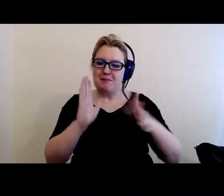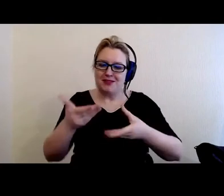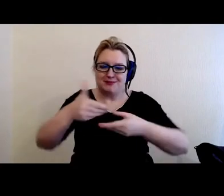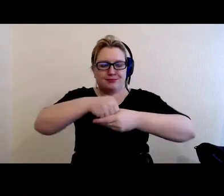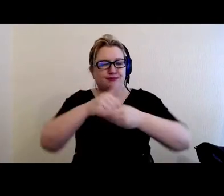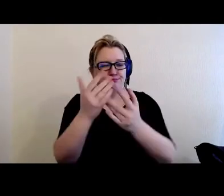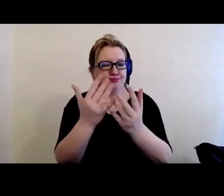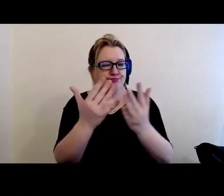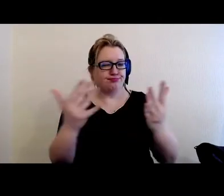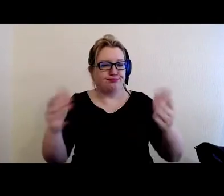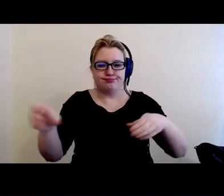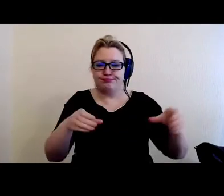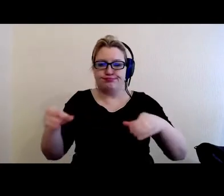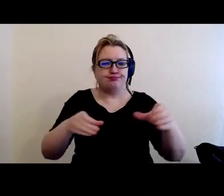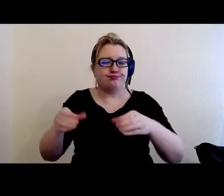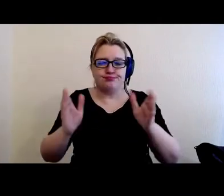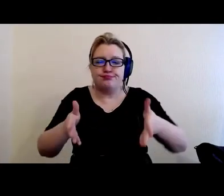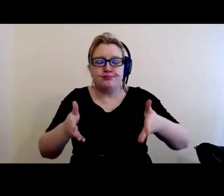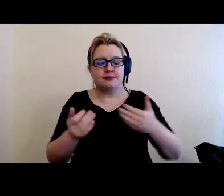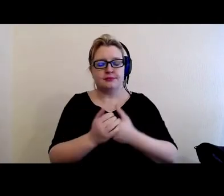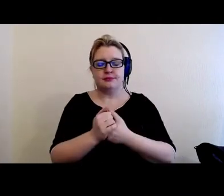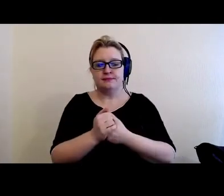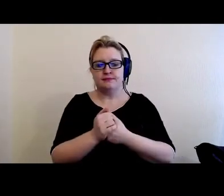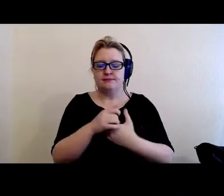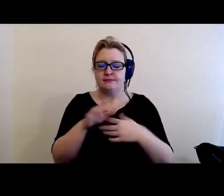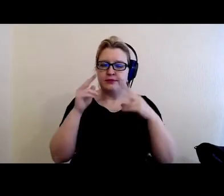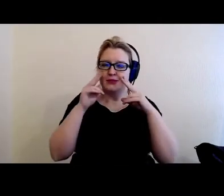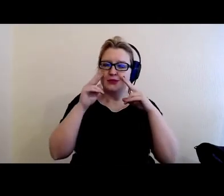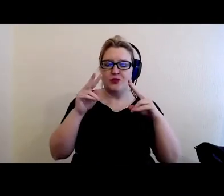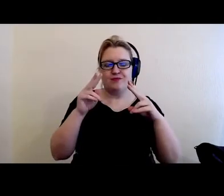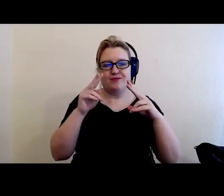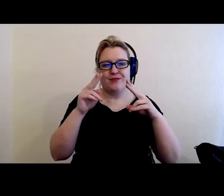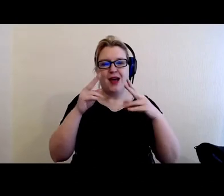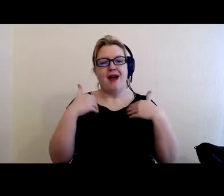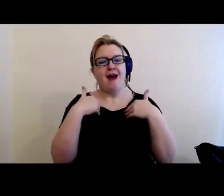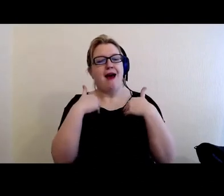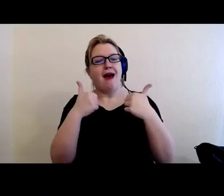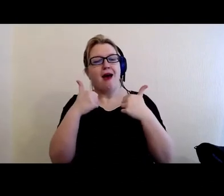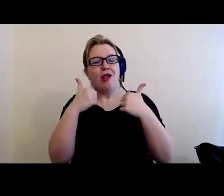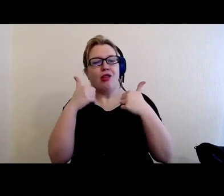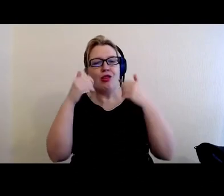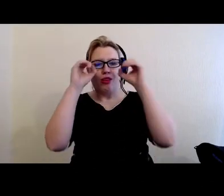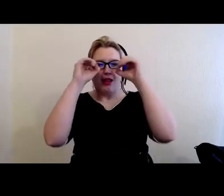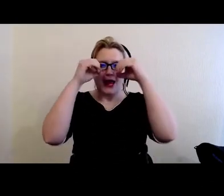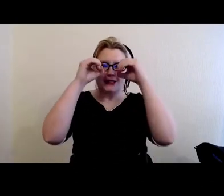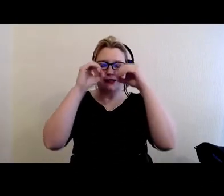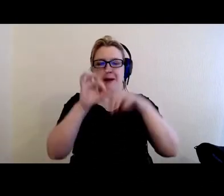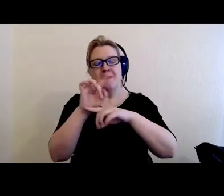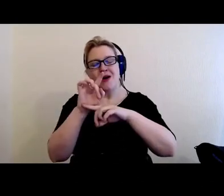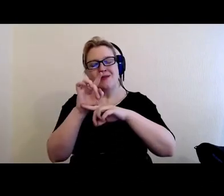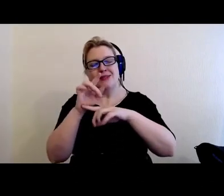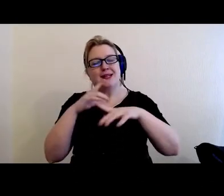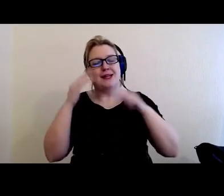players. So we often see things seen very much through a health lens, and this now needs to be very much done at a community